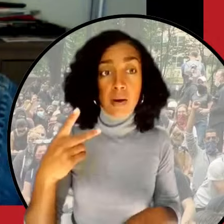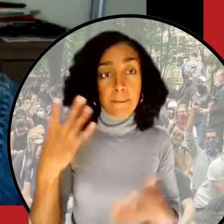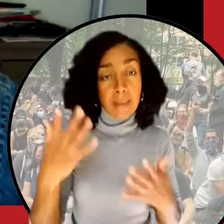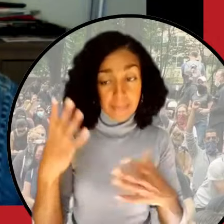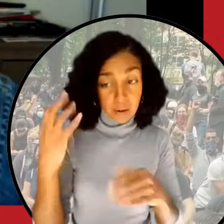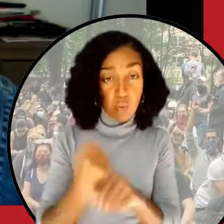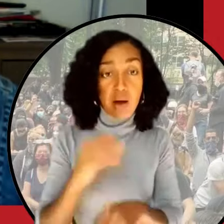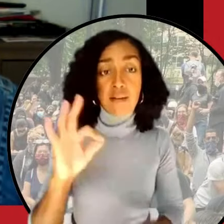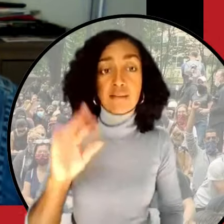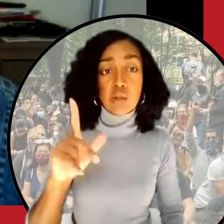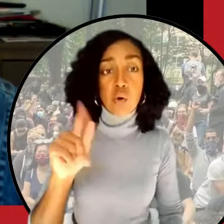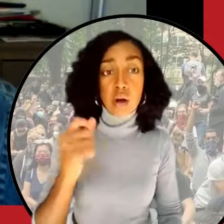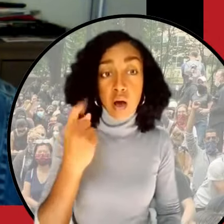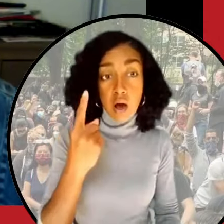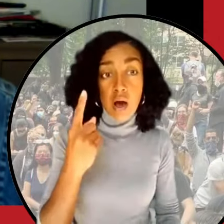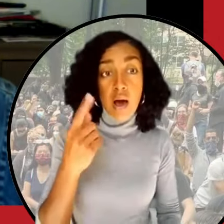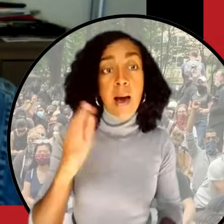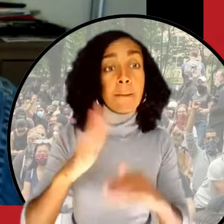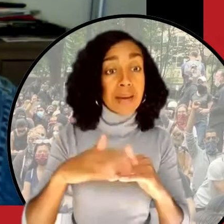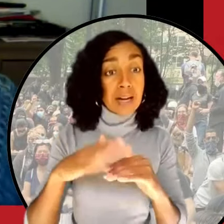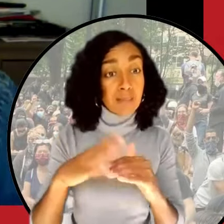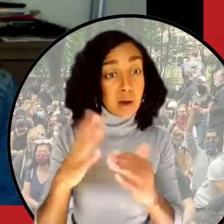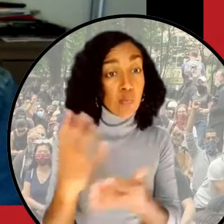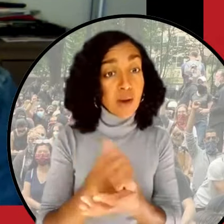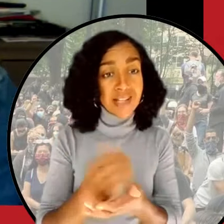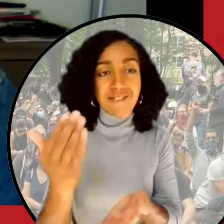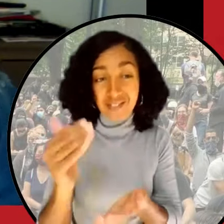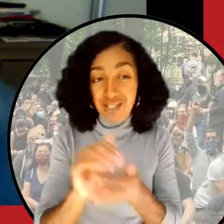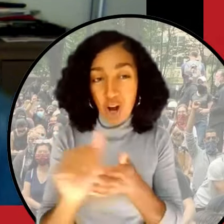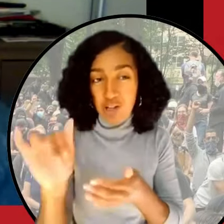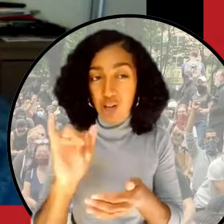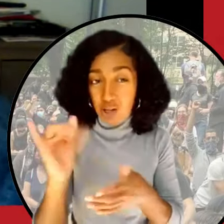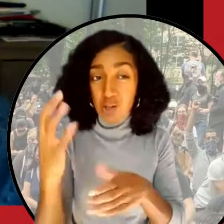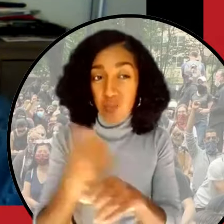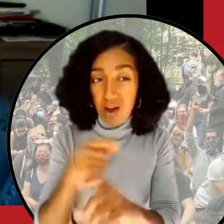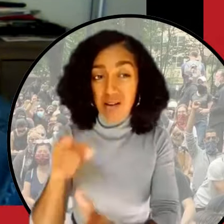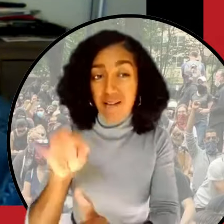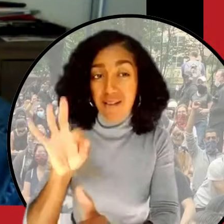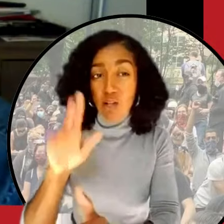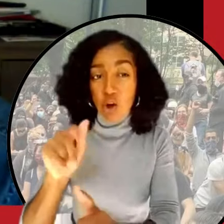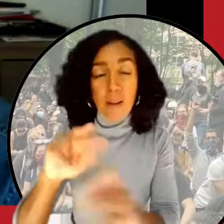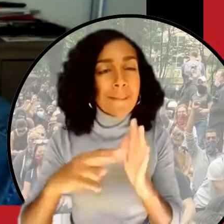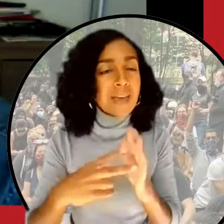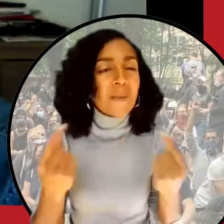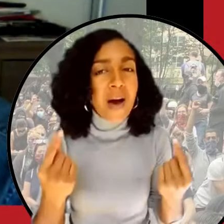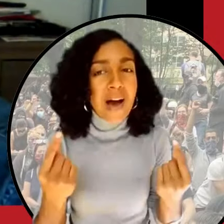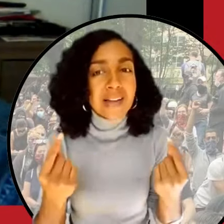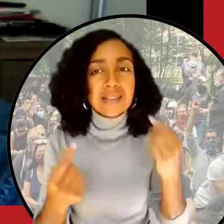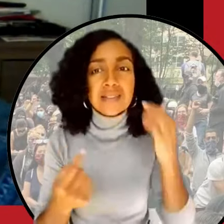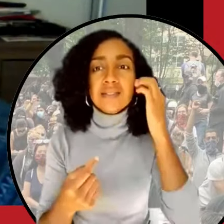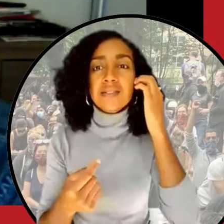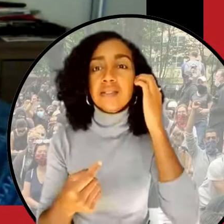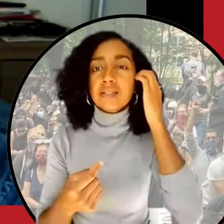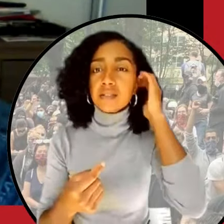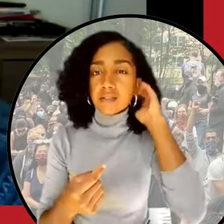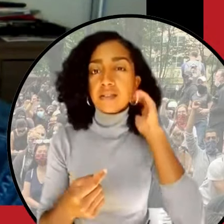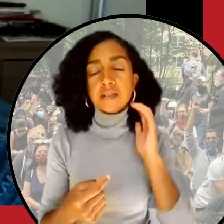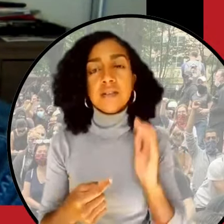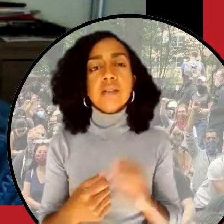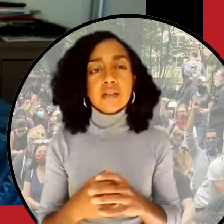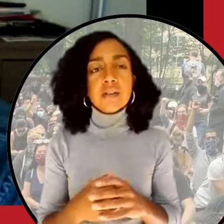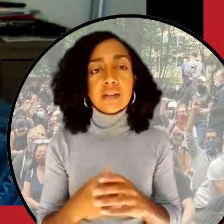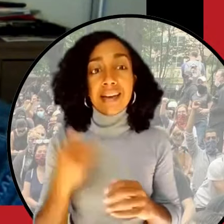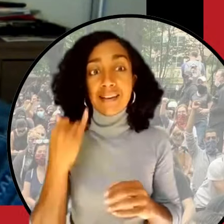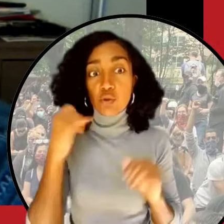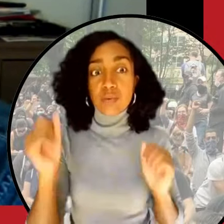a minimum wage of $15 also won in Florida. So what does that say? I think if you campaign and organize on working